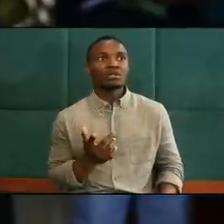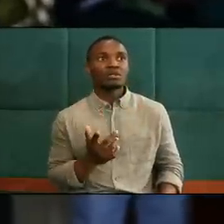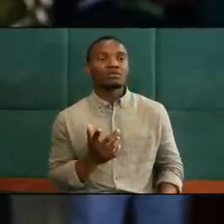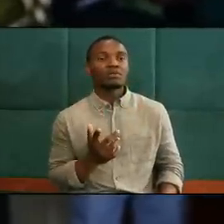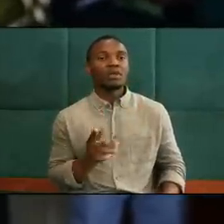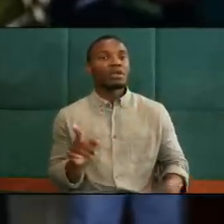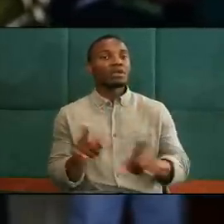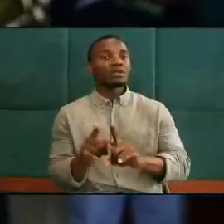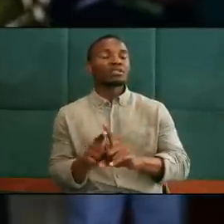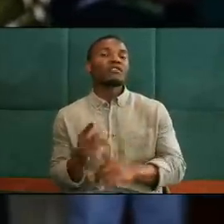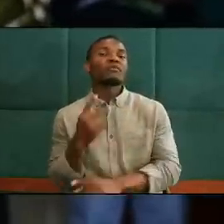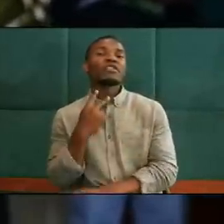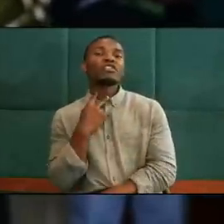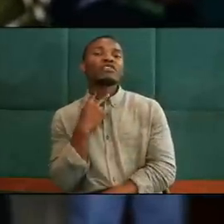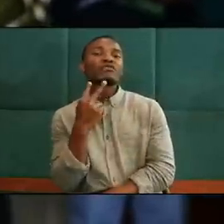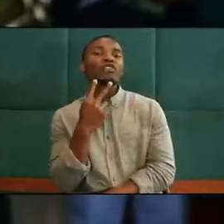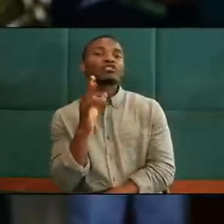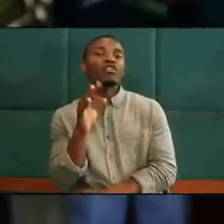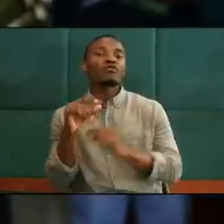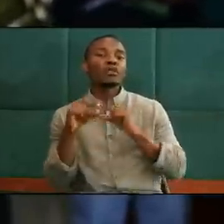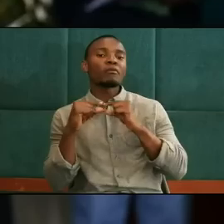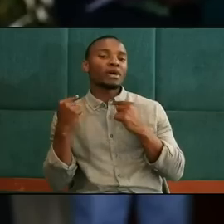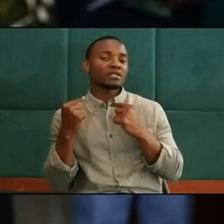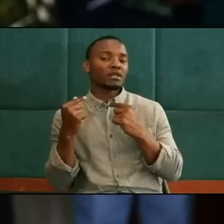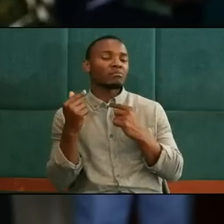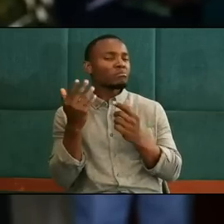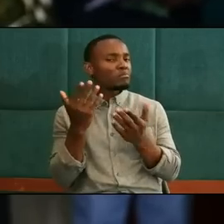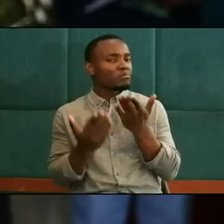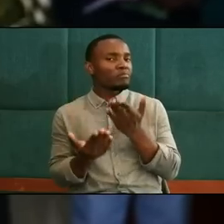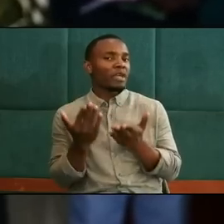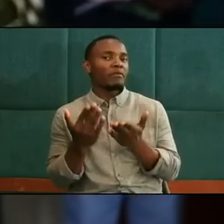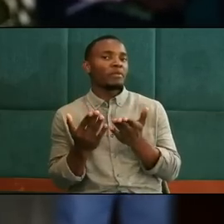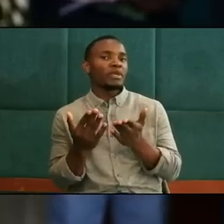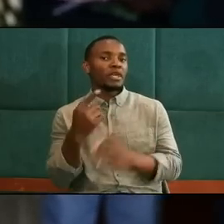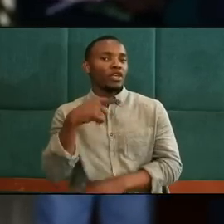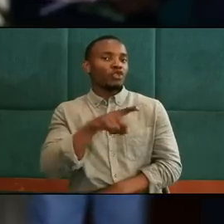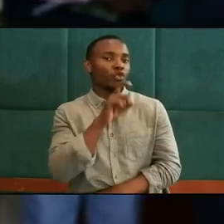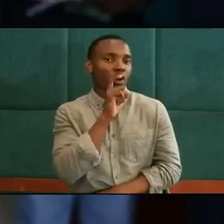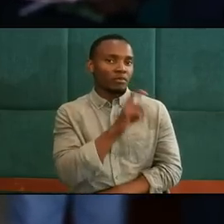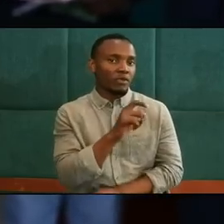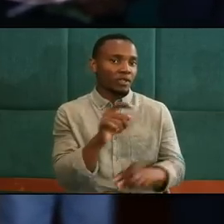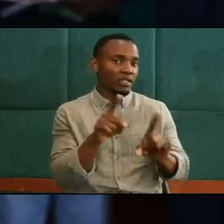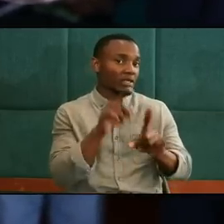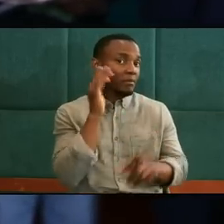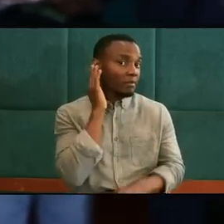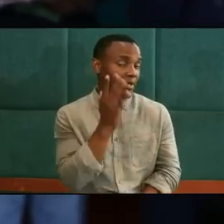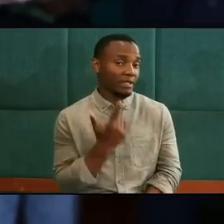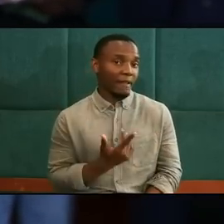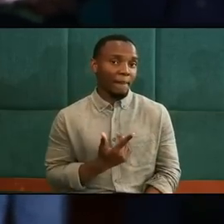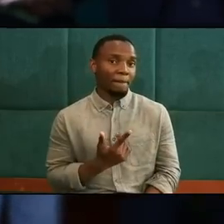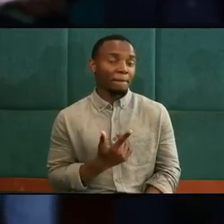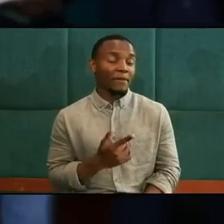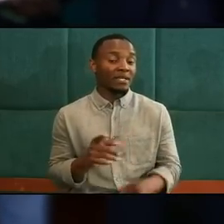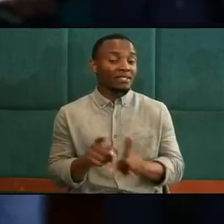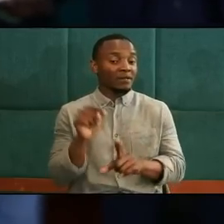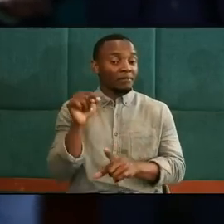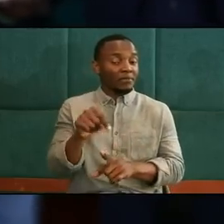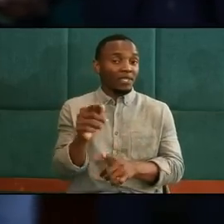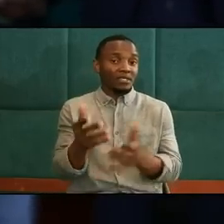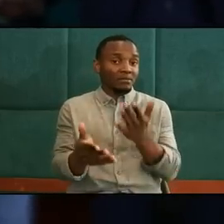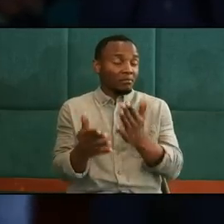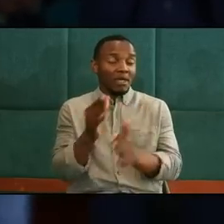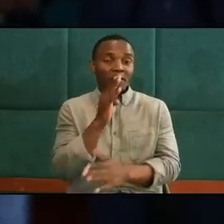The voice of this preacher may very well be your rooster. This may be your